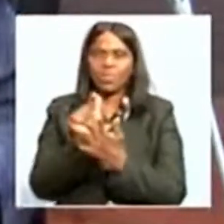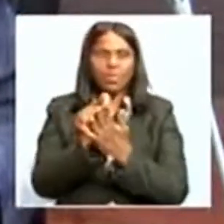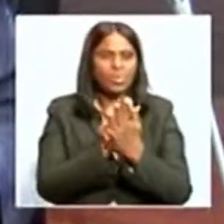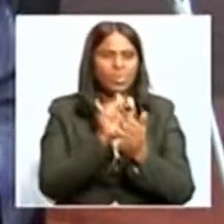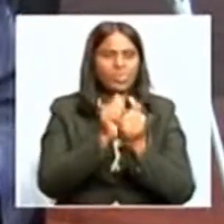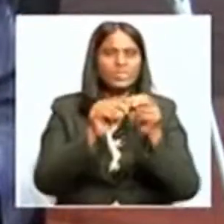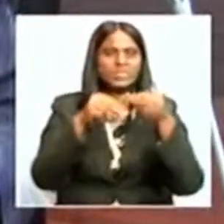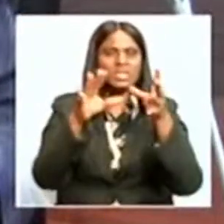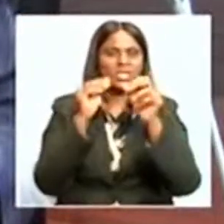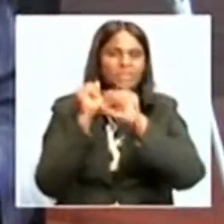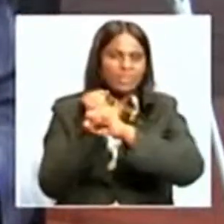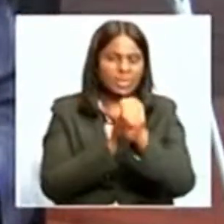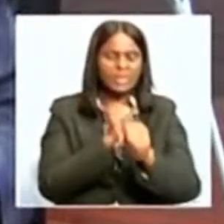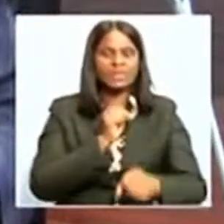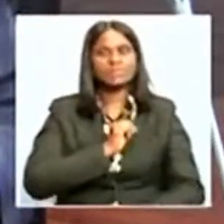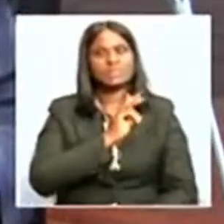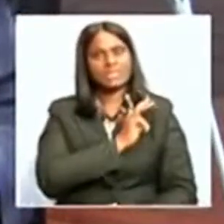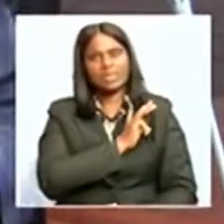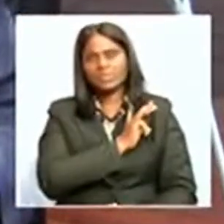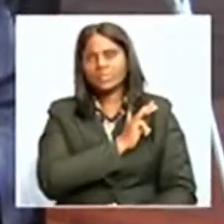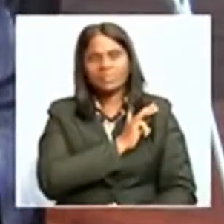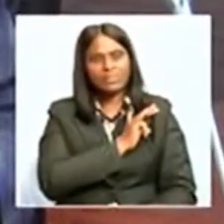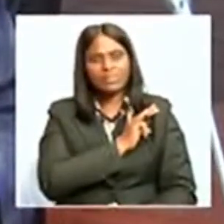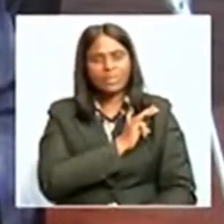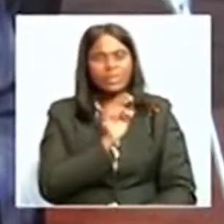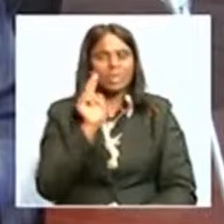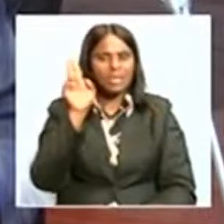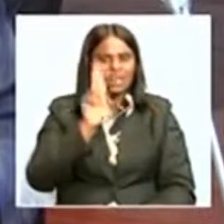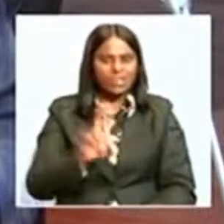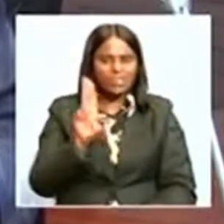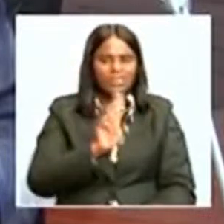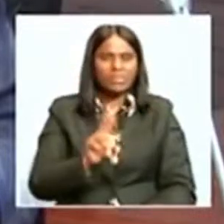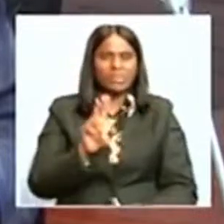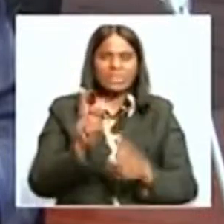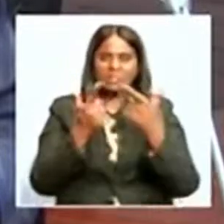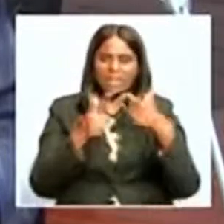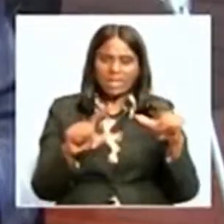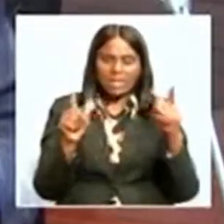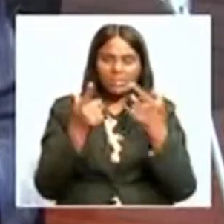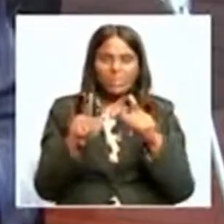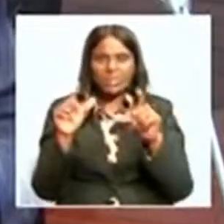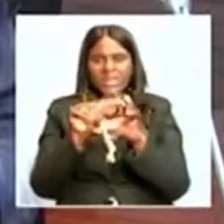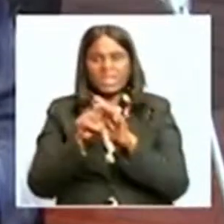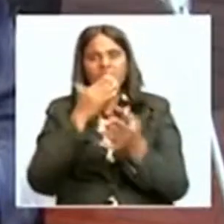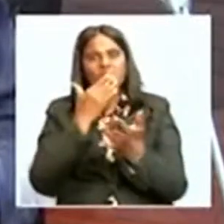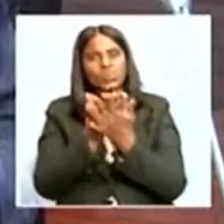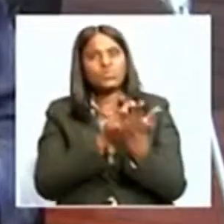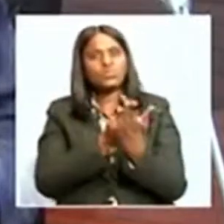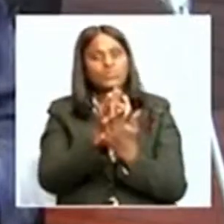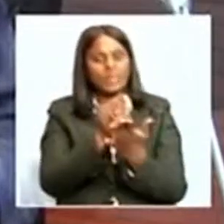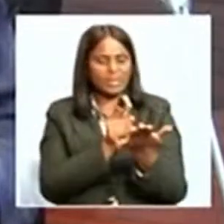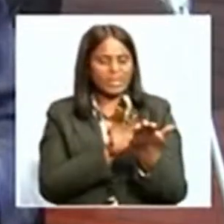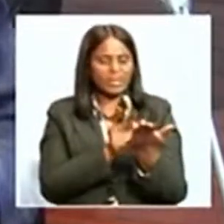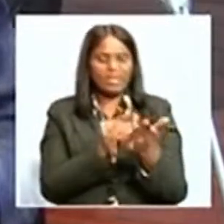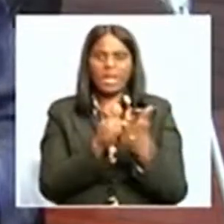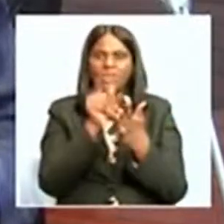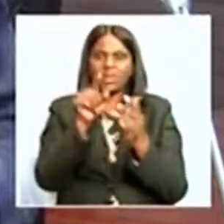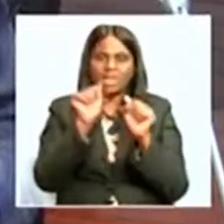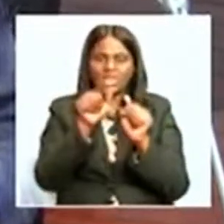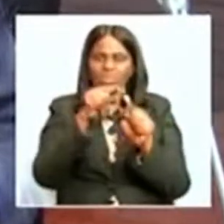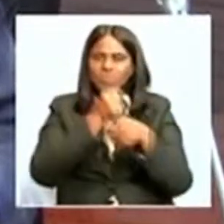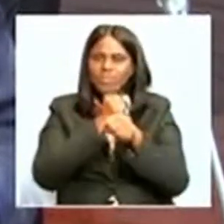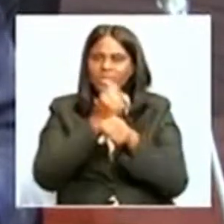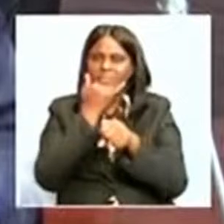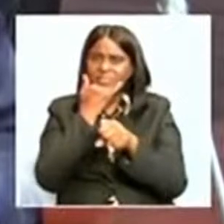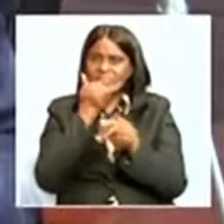provides protection to staff, and we are using very camouflage language in good faith. How can you make mistakes in